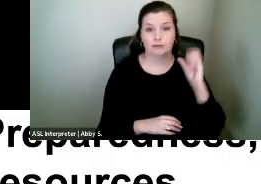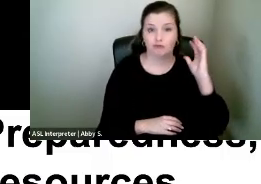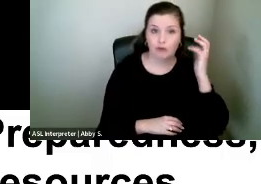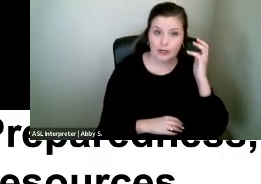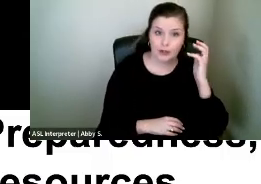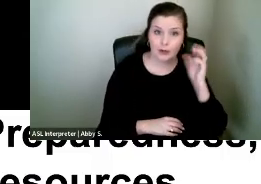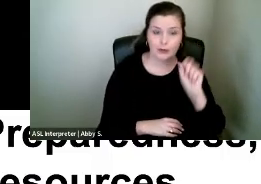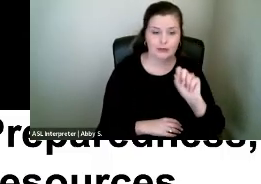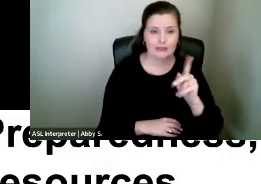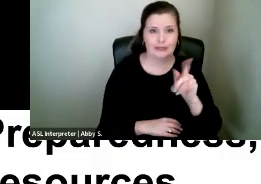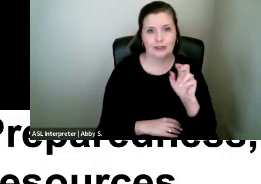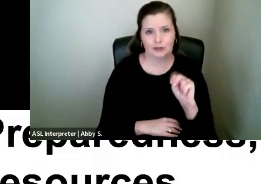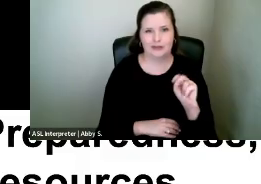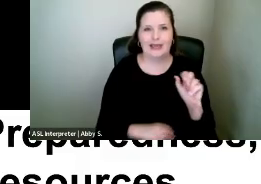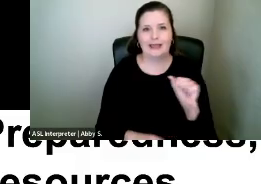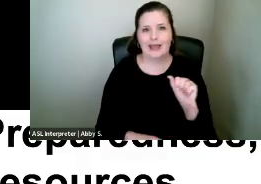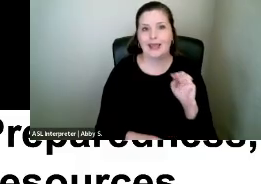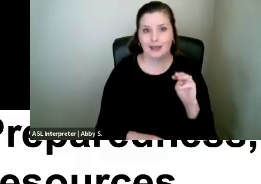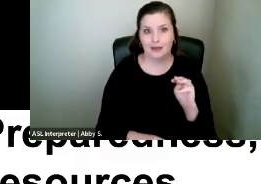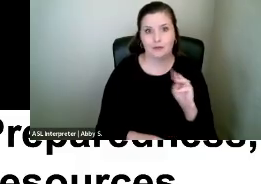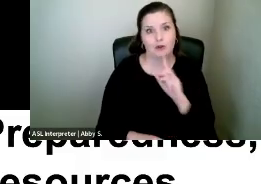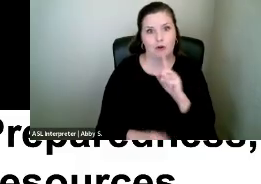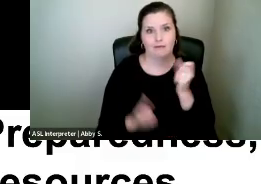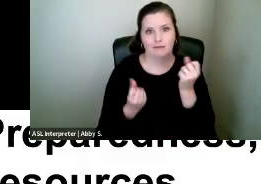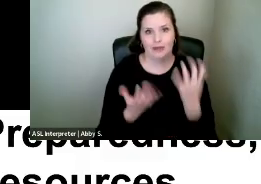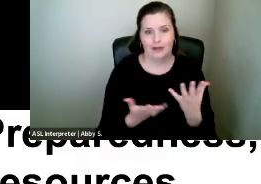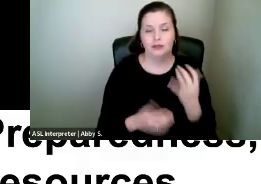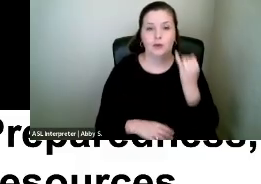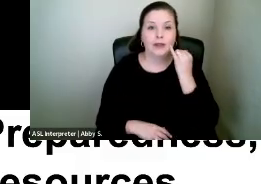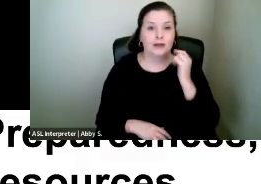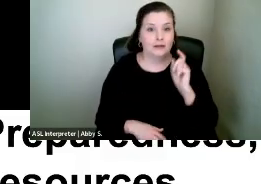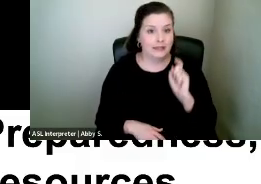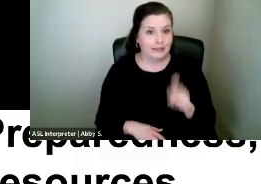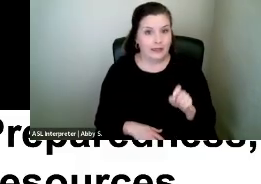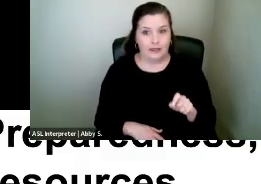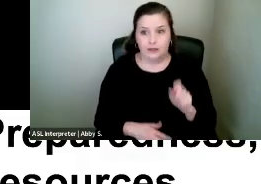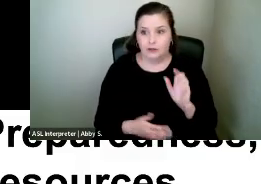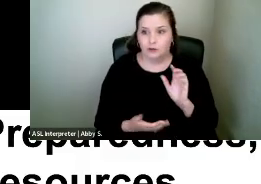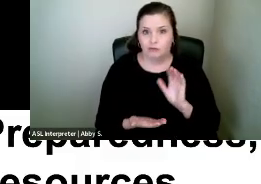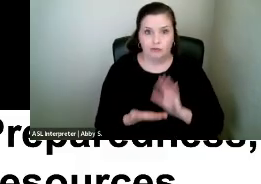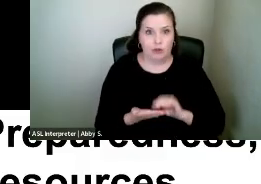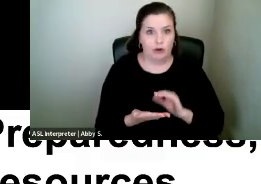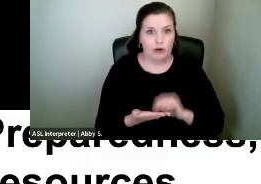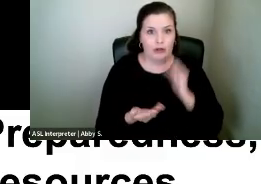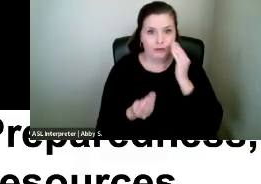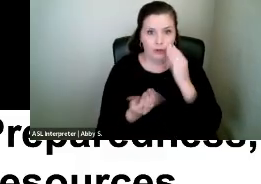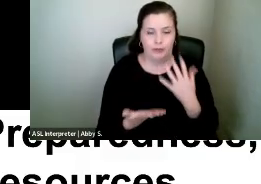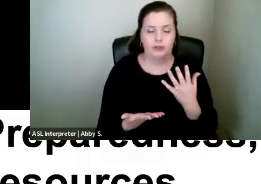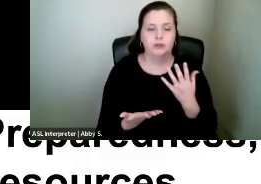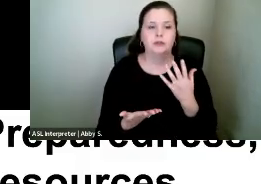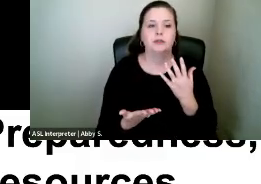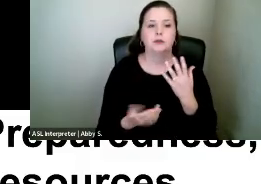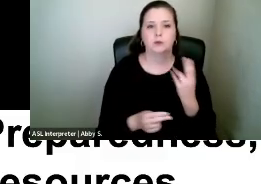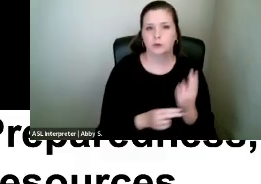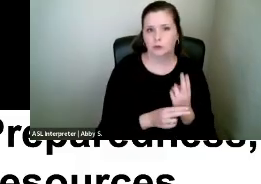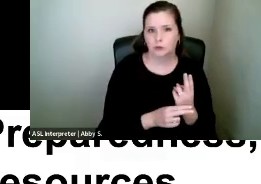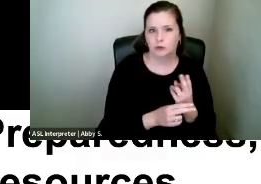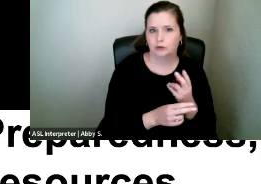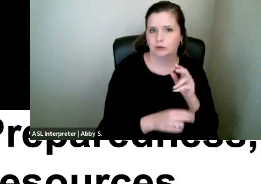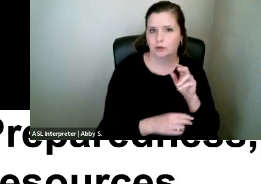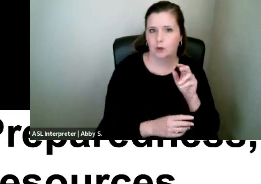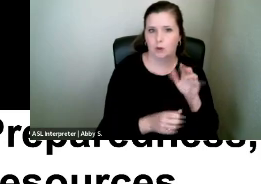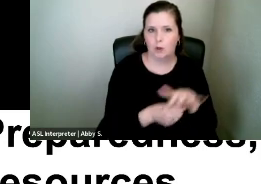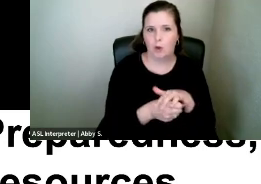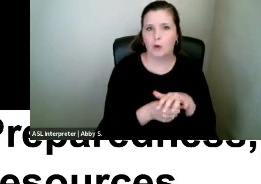are aplenty. So if you need to find out some information, look to your local AM